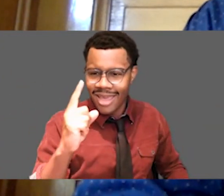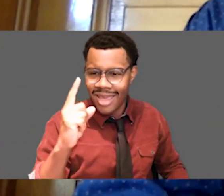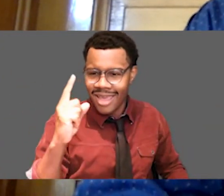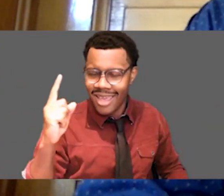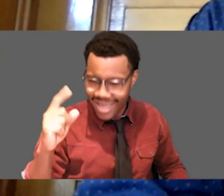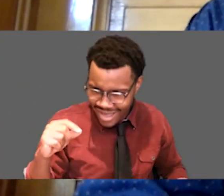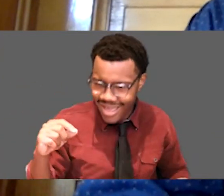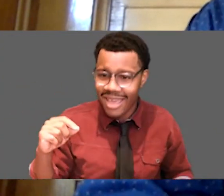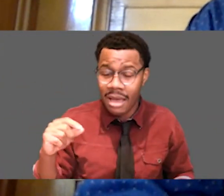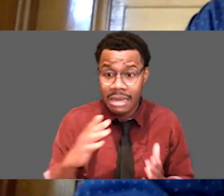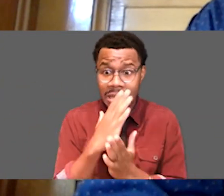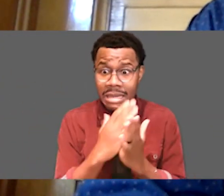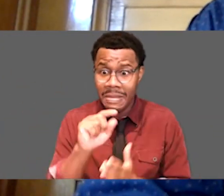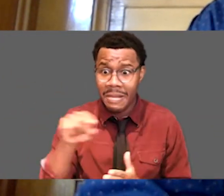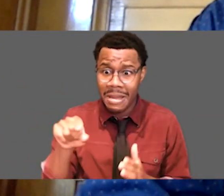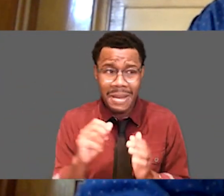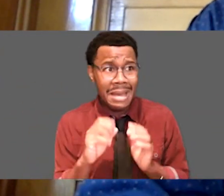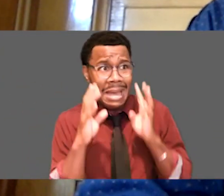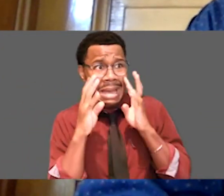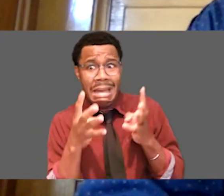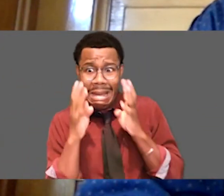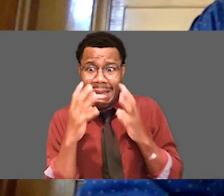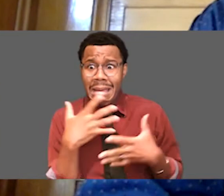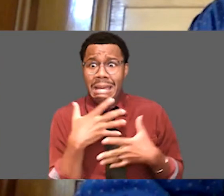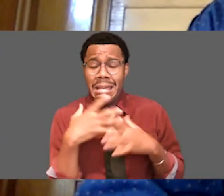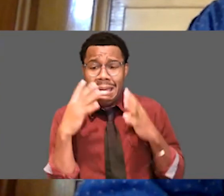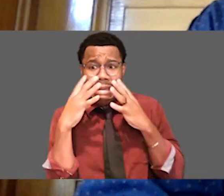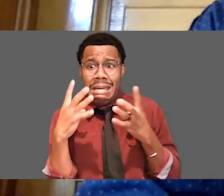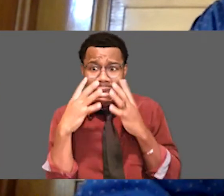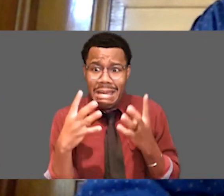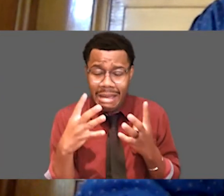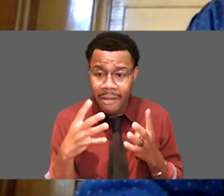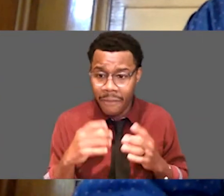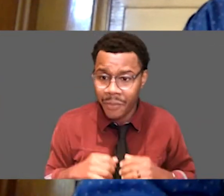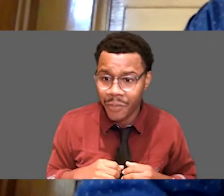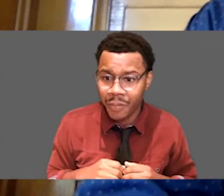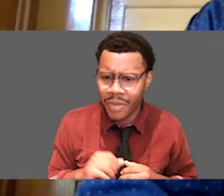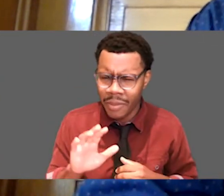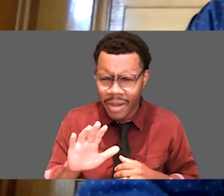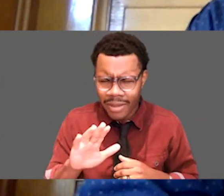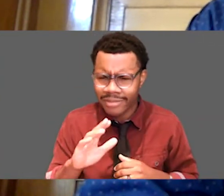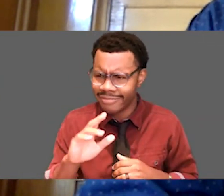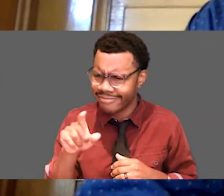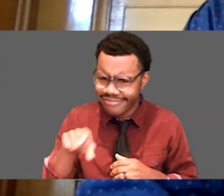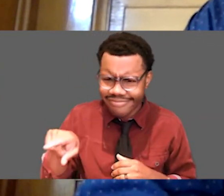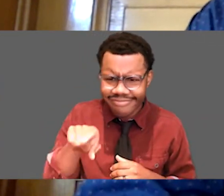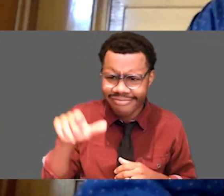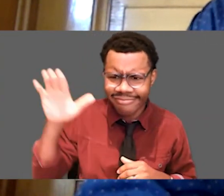A couple even cried in terror, but still, for a few moments, they all got to wear